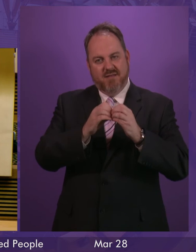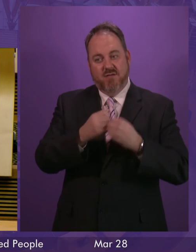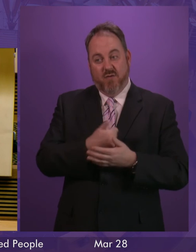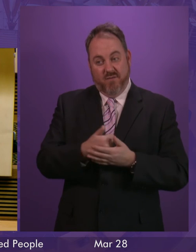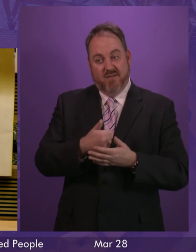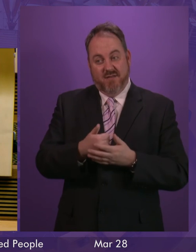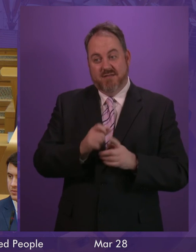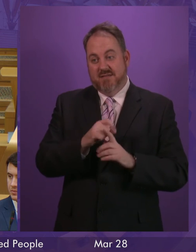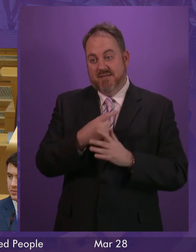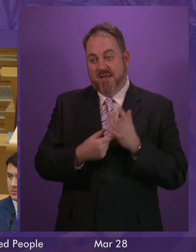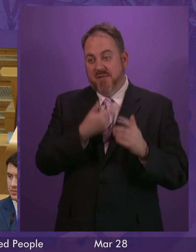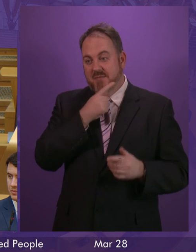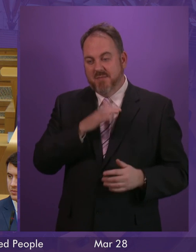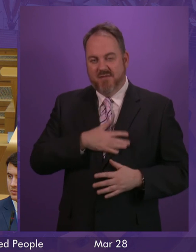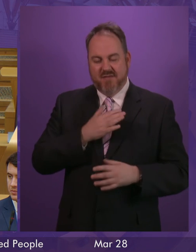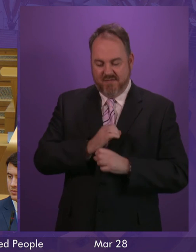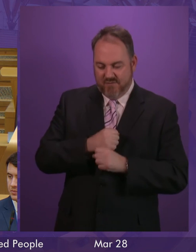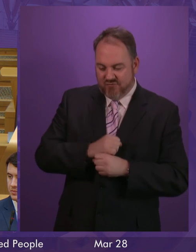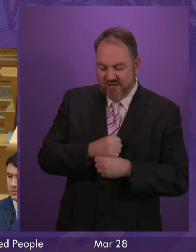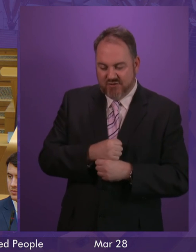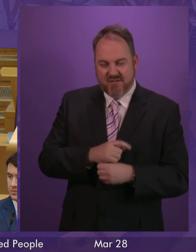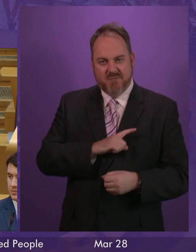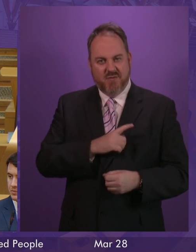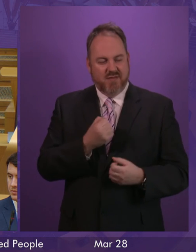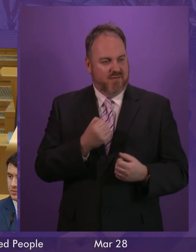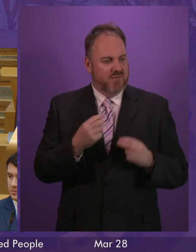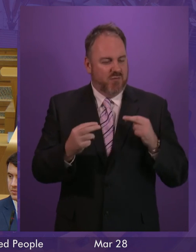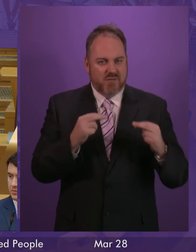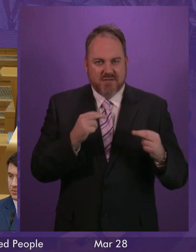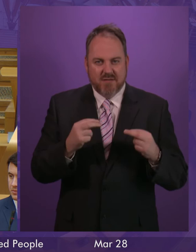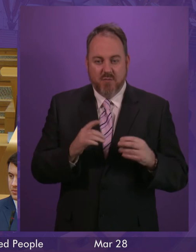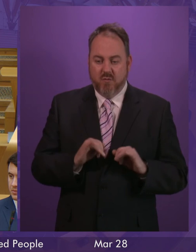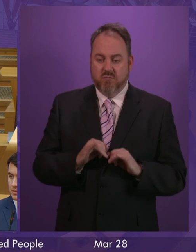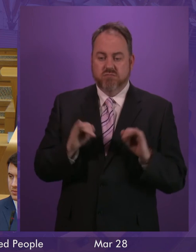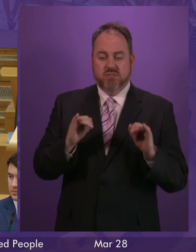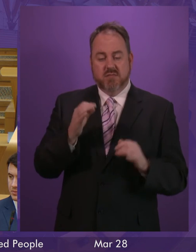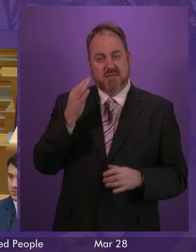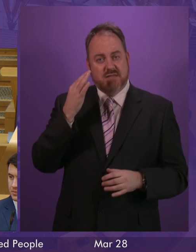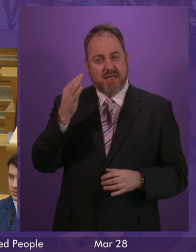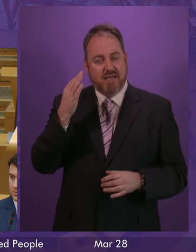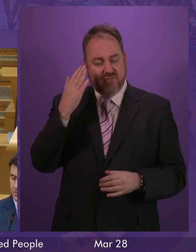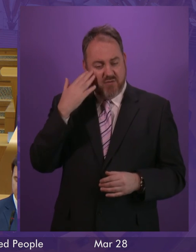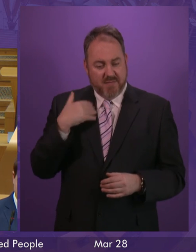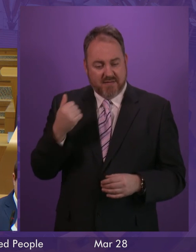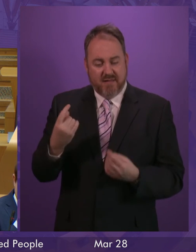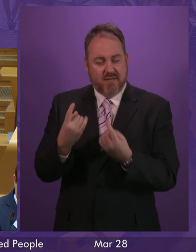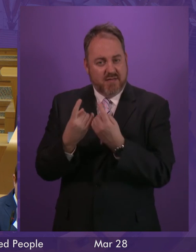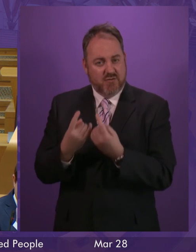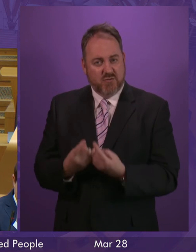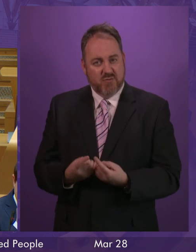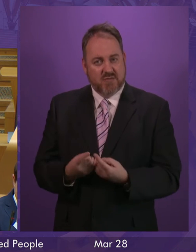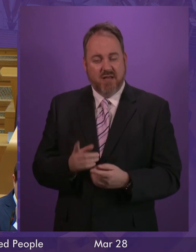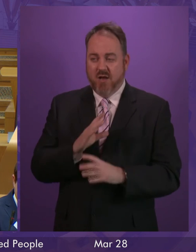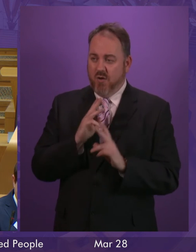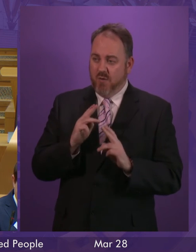ranging from conditions of autism through to profound psychiatric conditions. We must include them. And I do hope that the